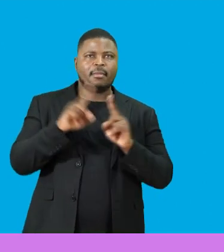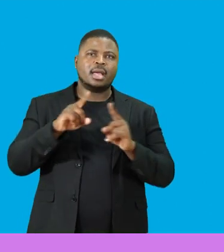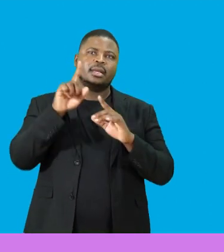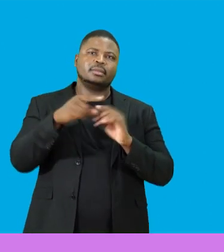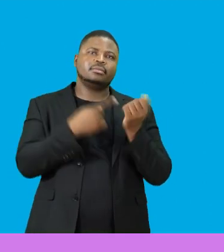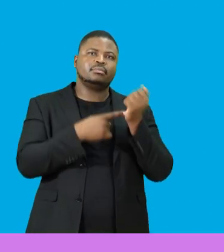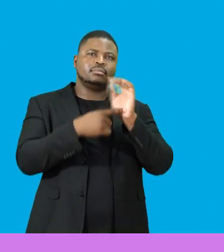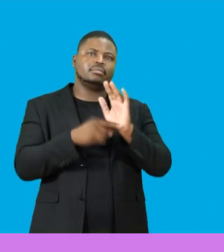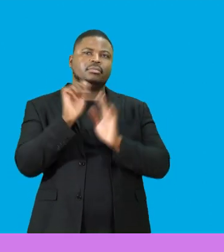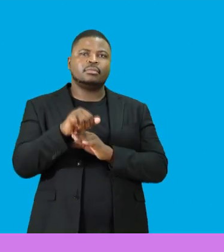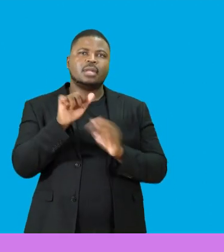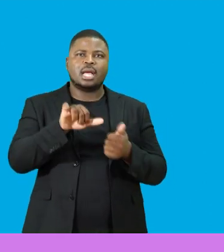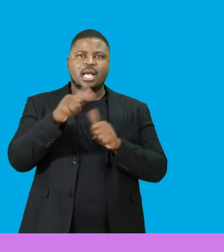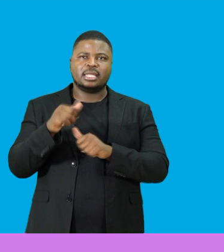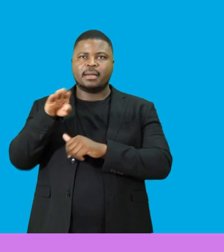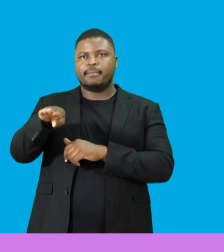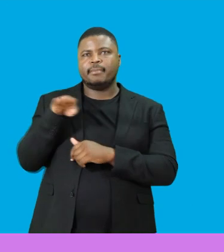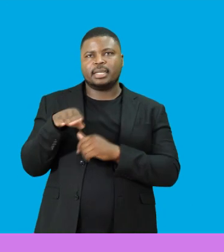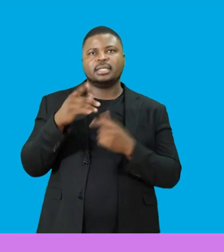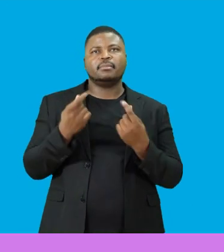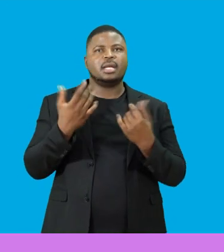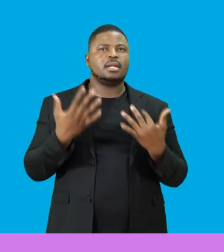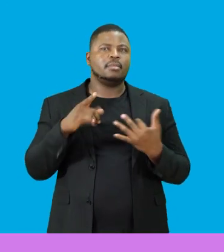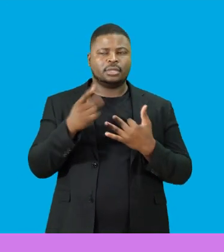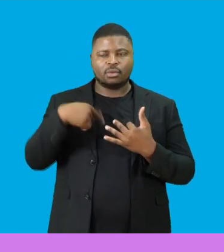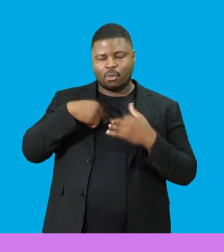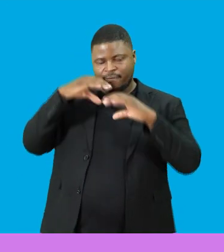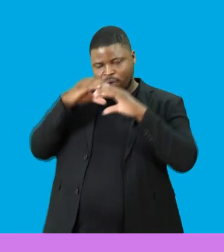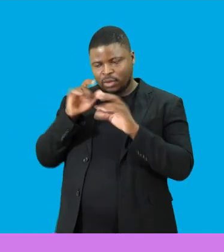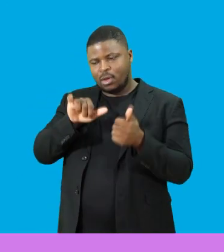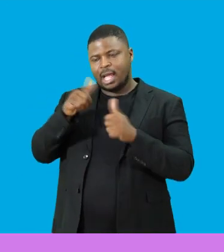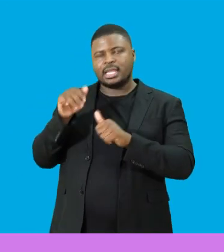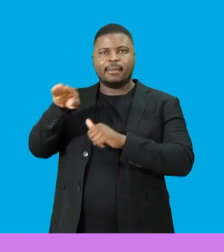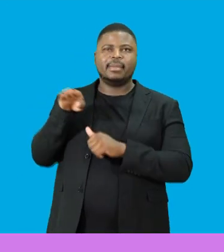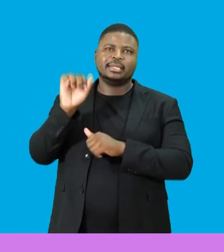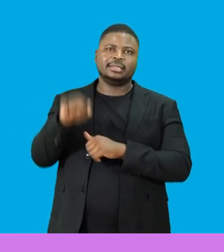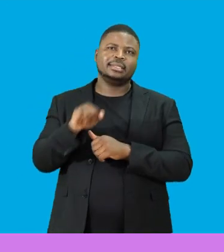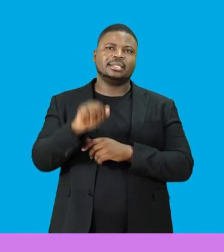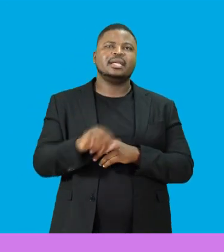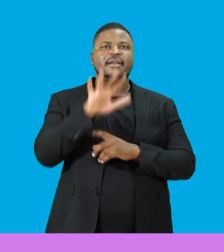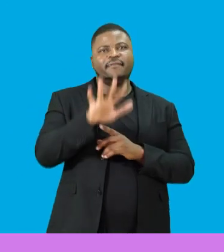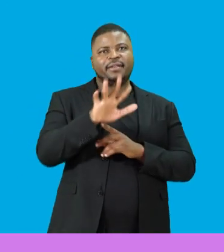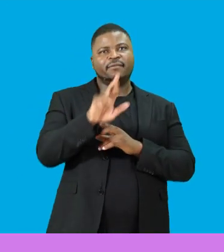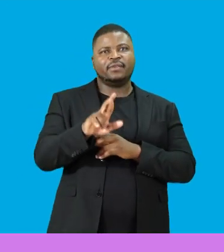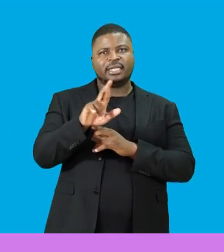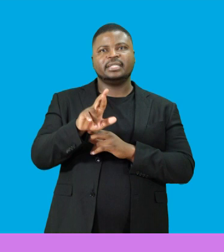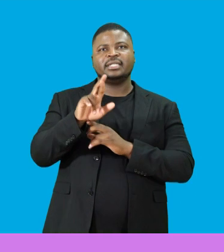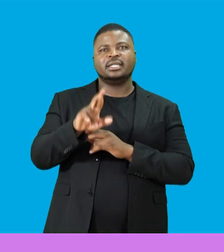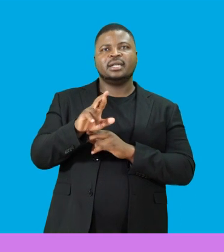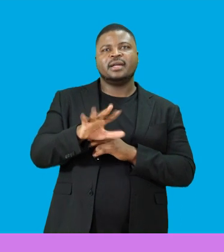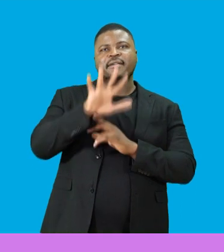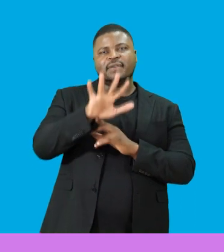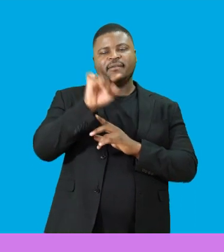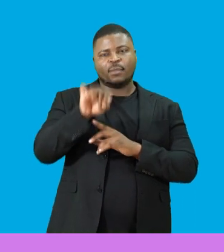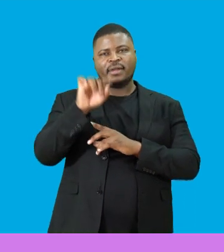let's check the other bank's ATM. Other bank's ATM, it means this is where we are focusing. It charges you 5 rand 50 cent